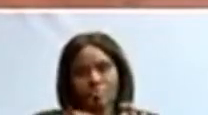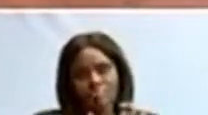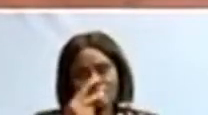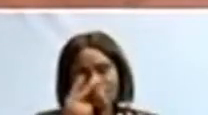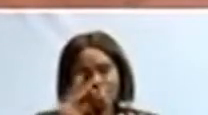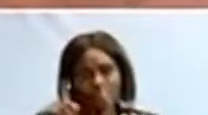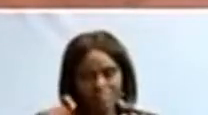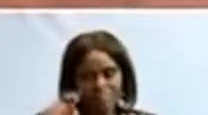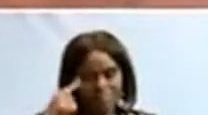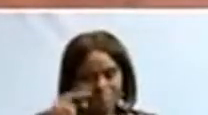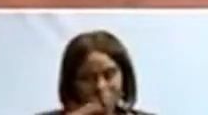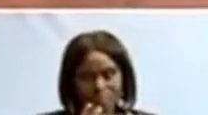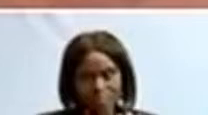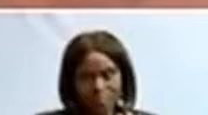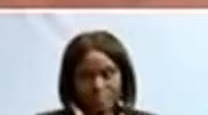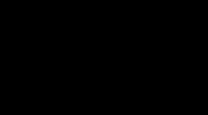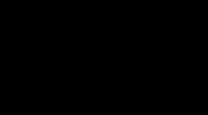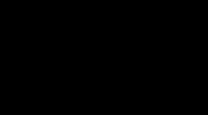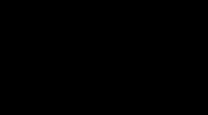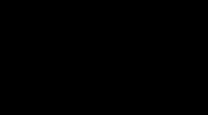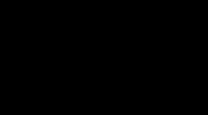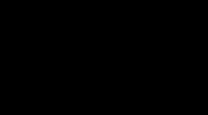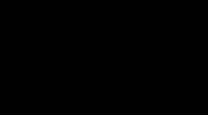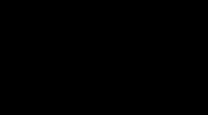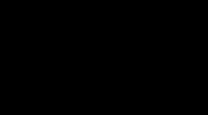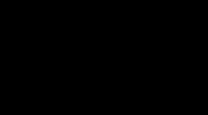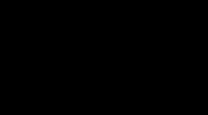saw the need for us to